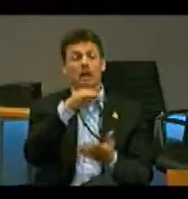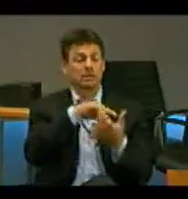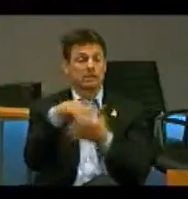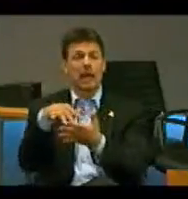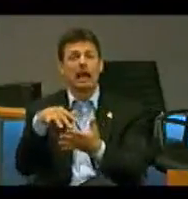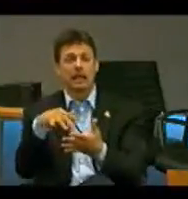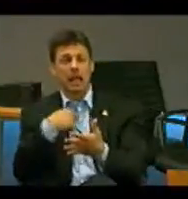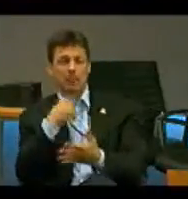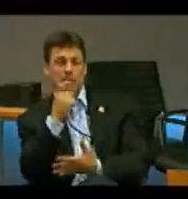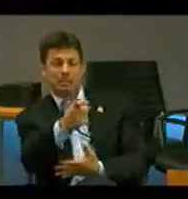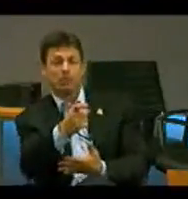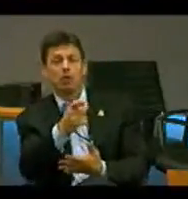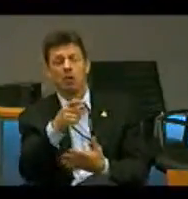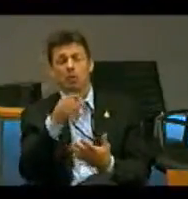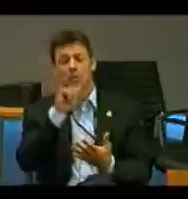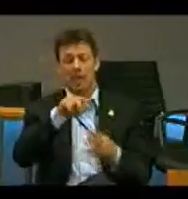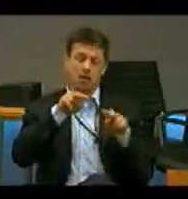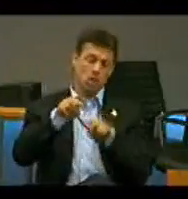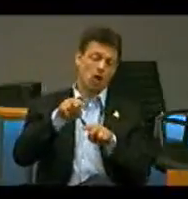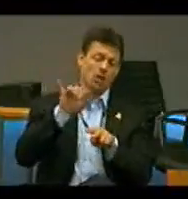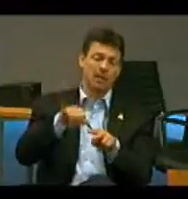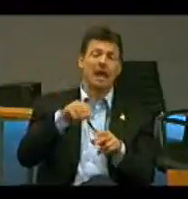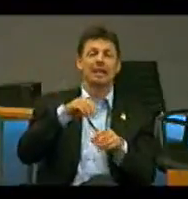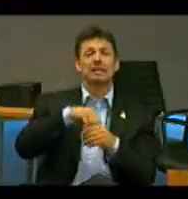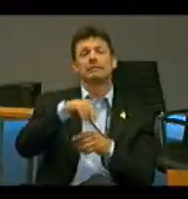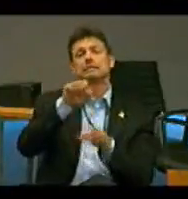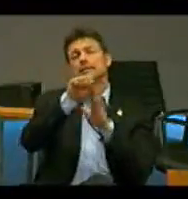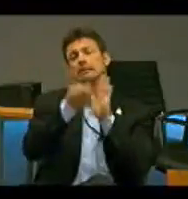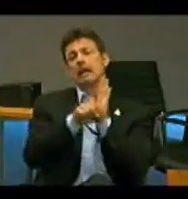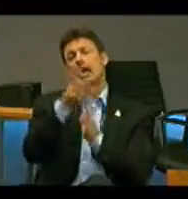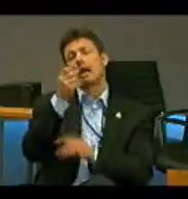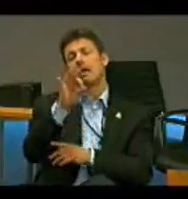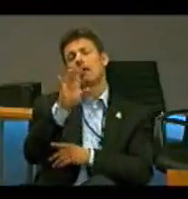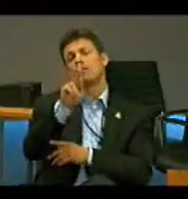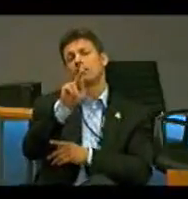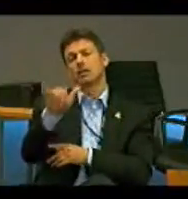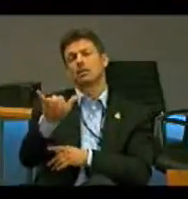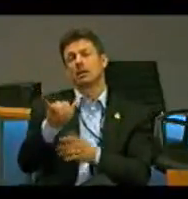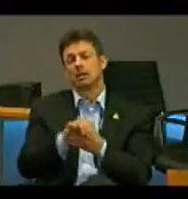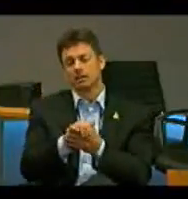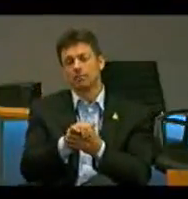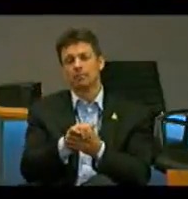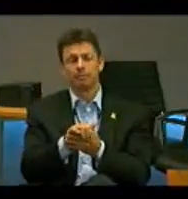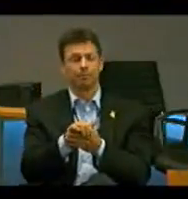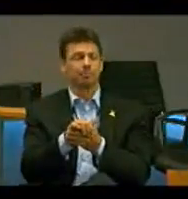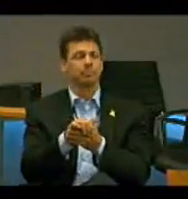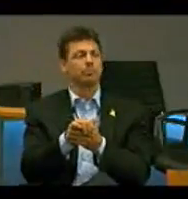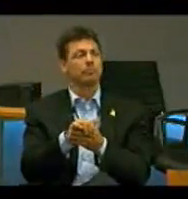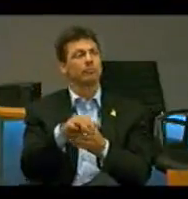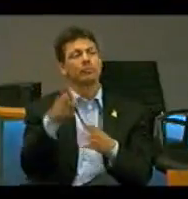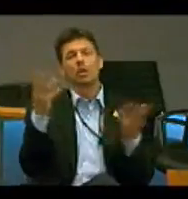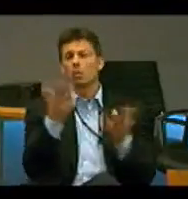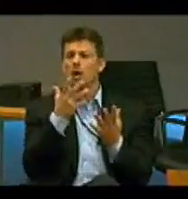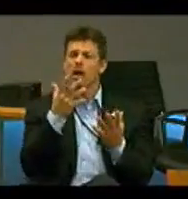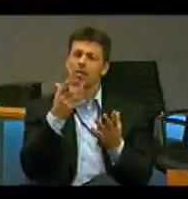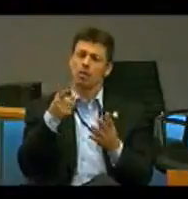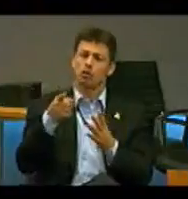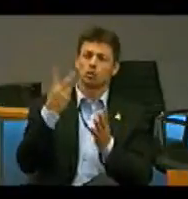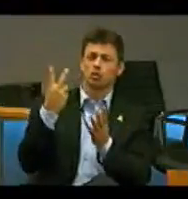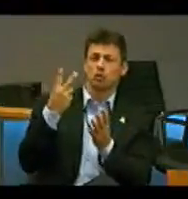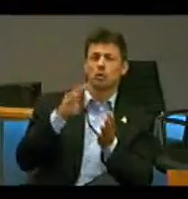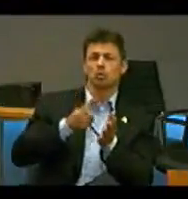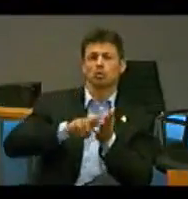this issue from in the state of Kentucky. That is from Brea Perry and Edward Morris. And what they found is